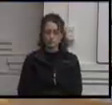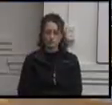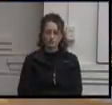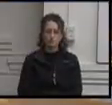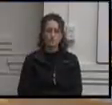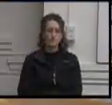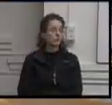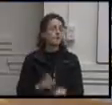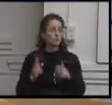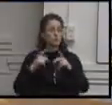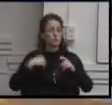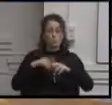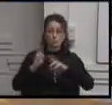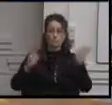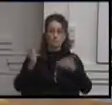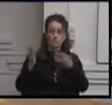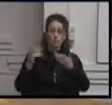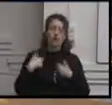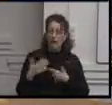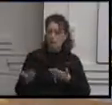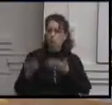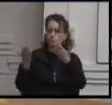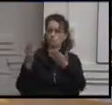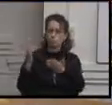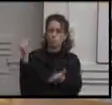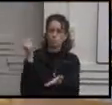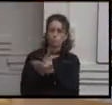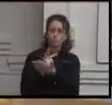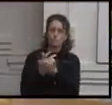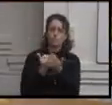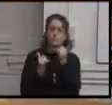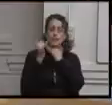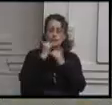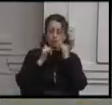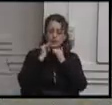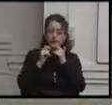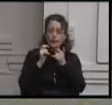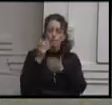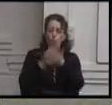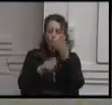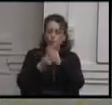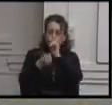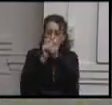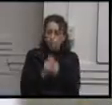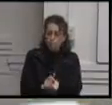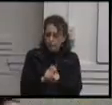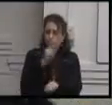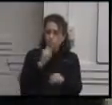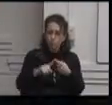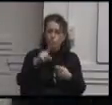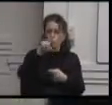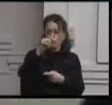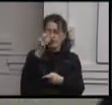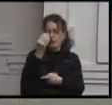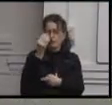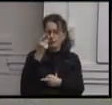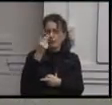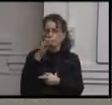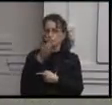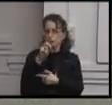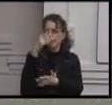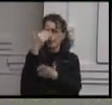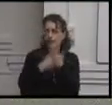Then we're ready for a motion, please. I move to approve the errors and omission to the 2014 grand list as presented. Is there any